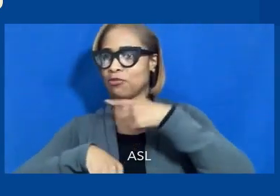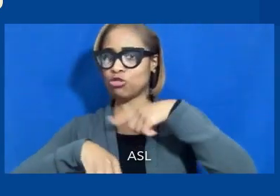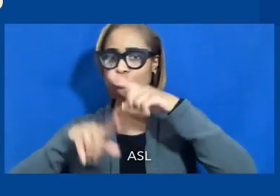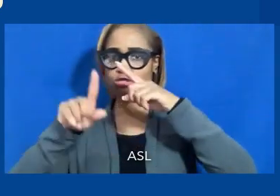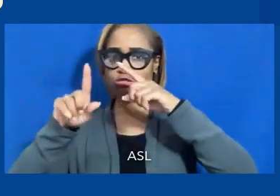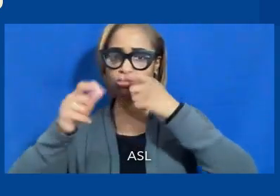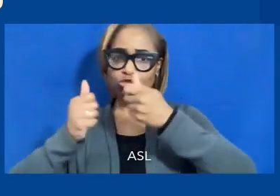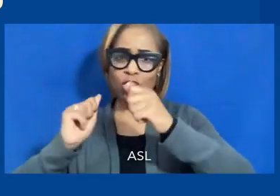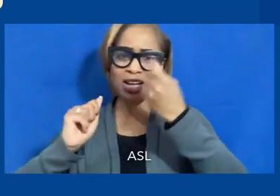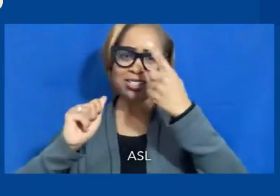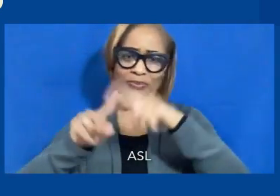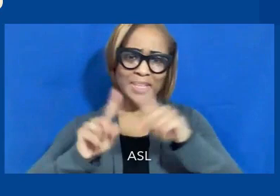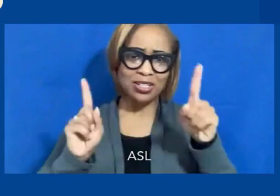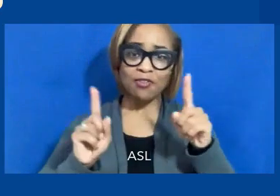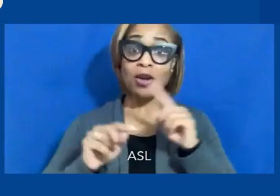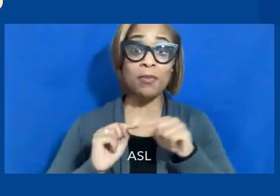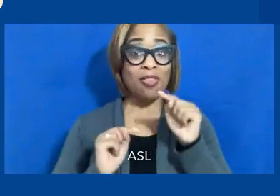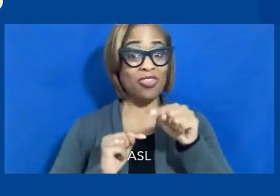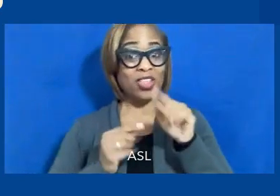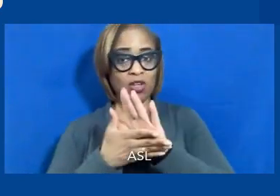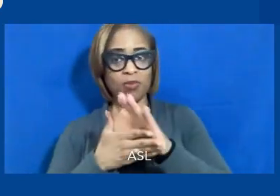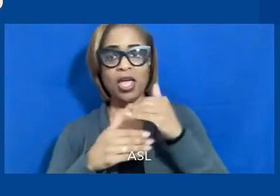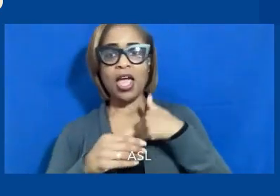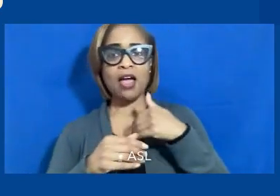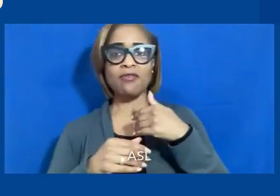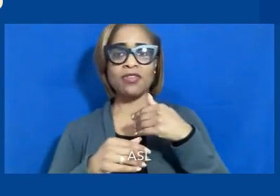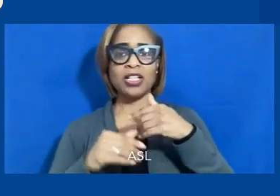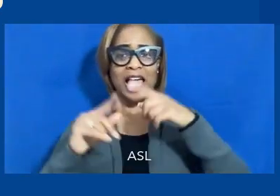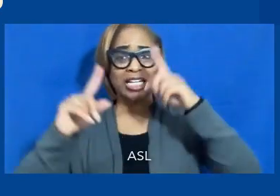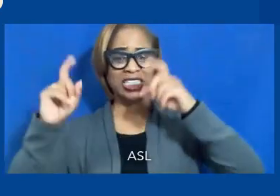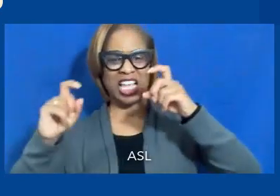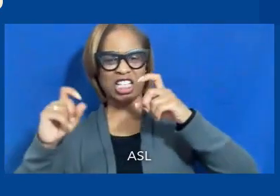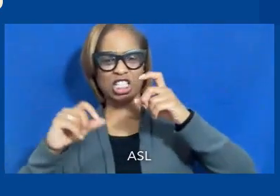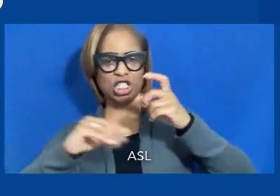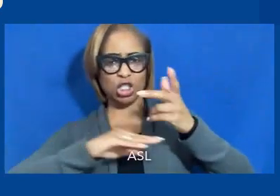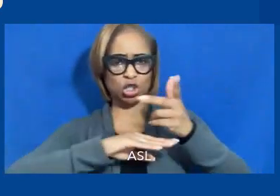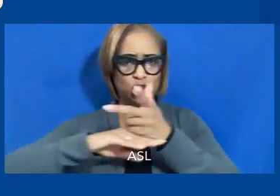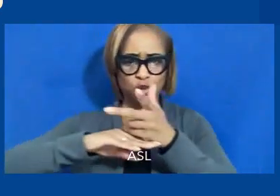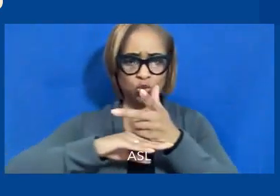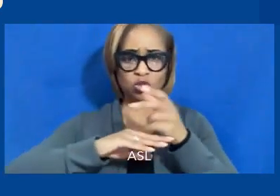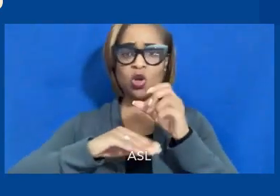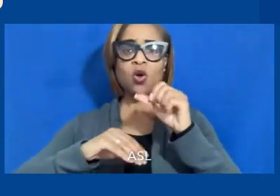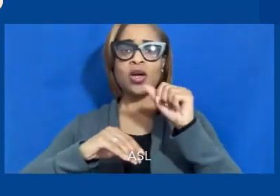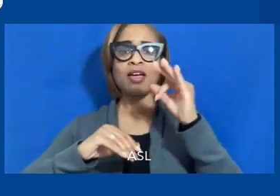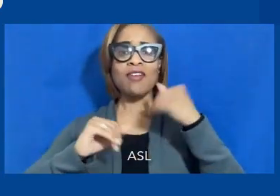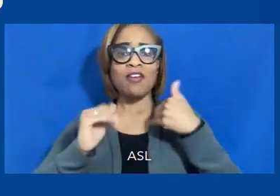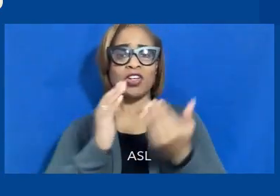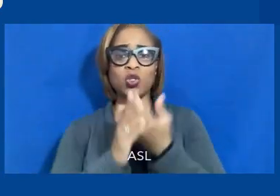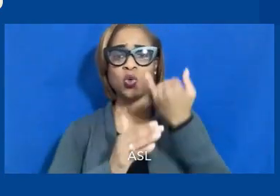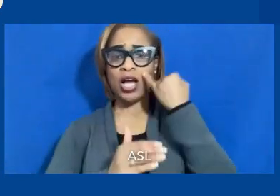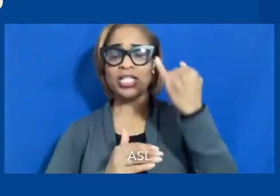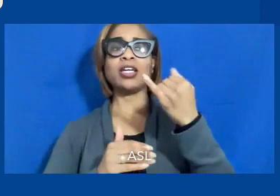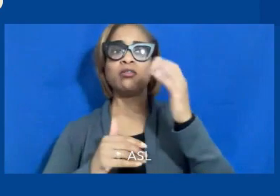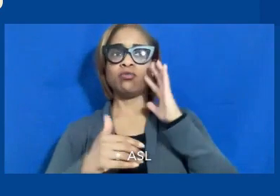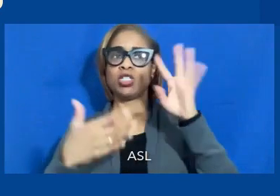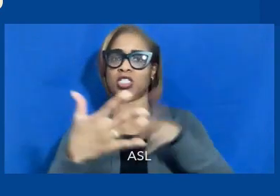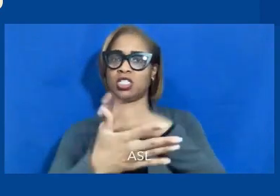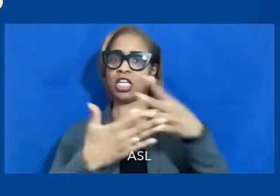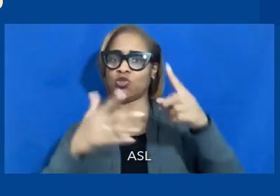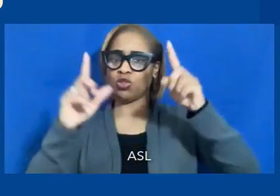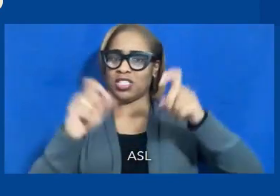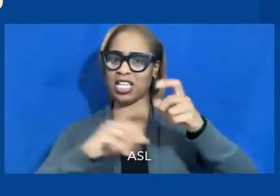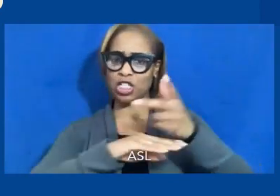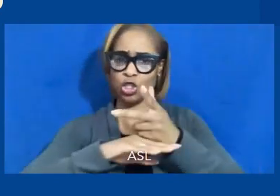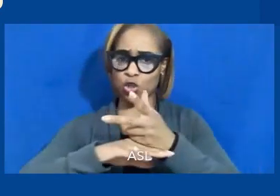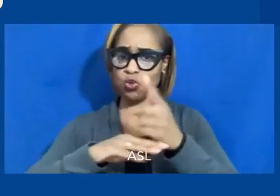had pre-light day or test shoots. So if we had a new idea, then they scheduled a test shoot, and then we tried